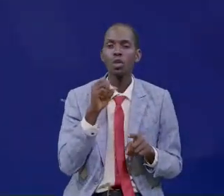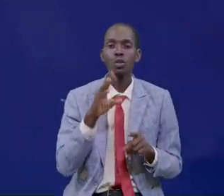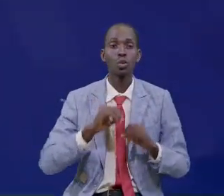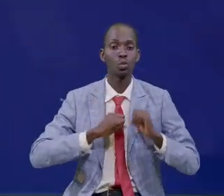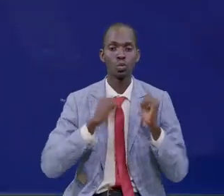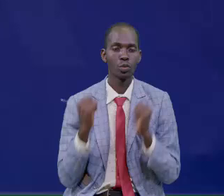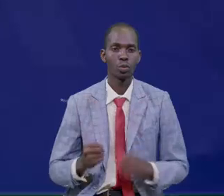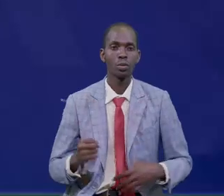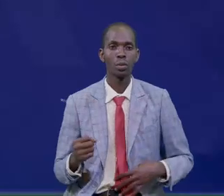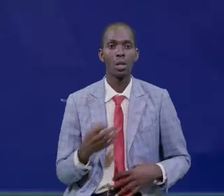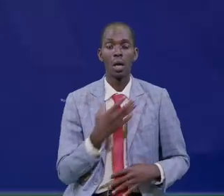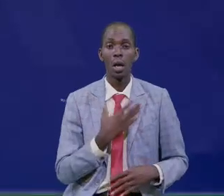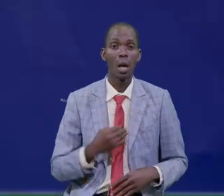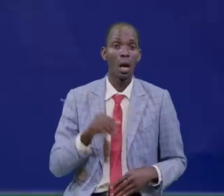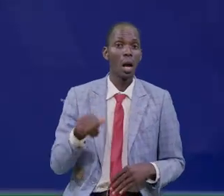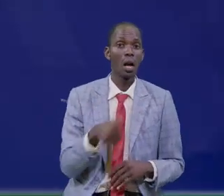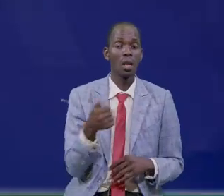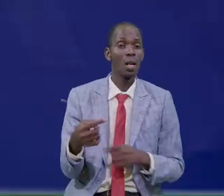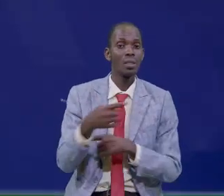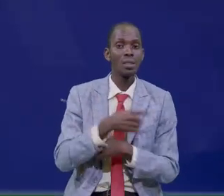Another day is starting in your life.